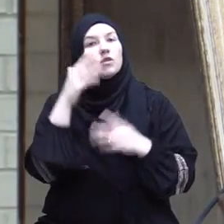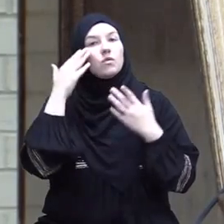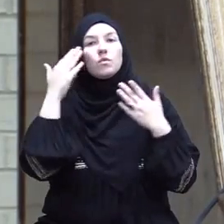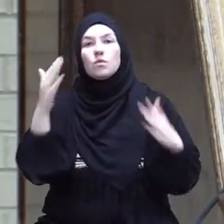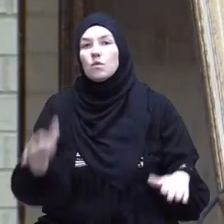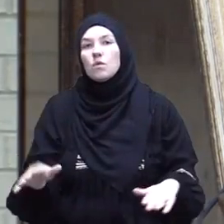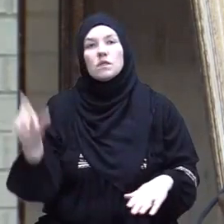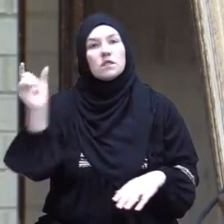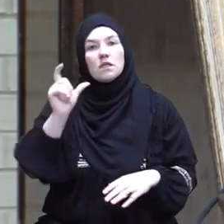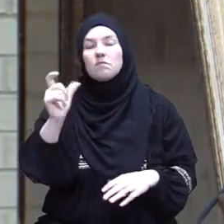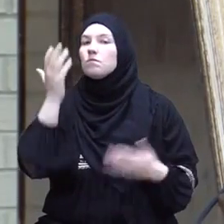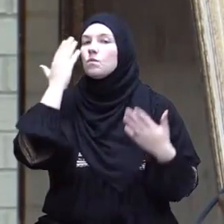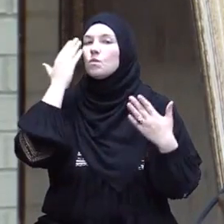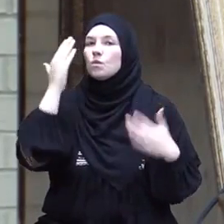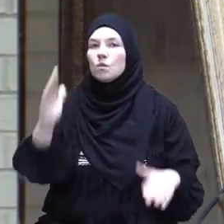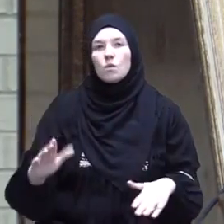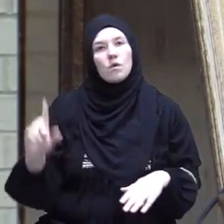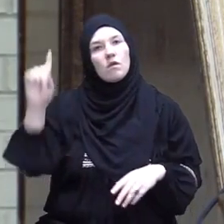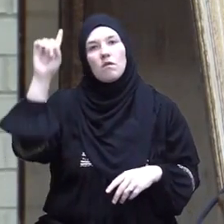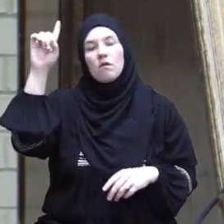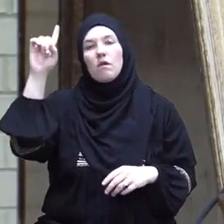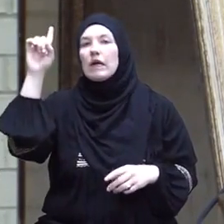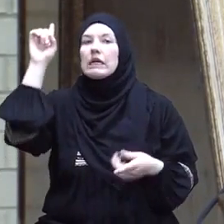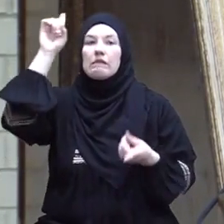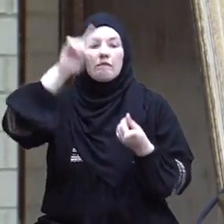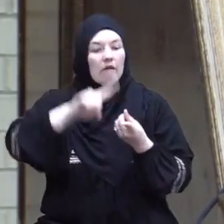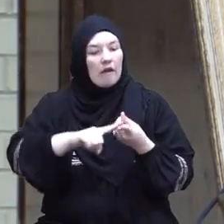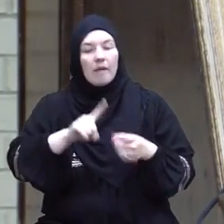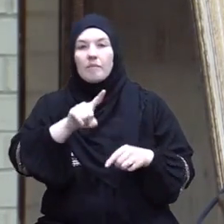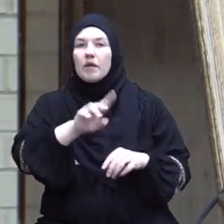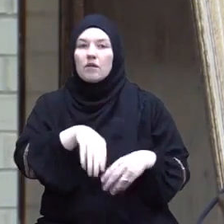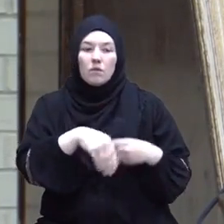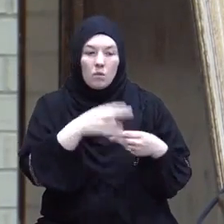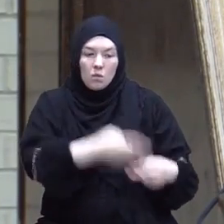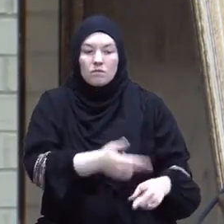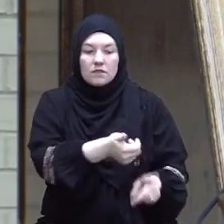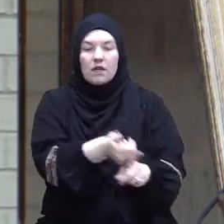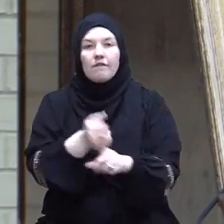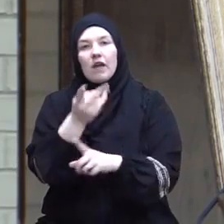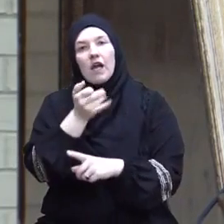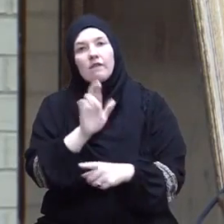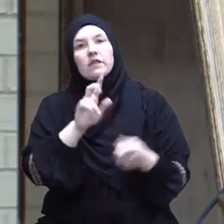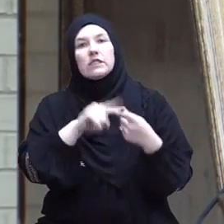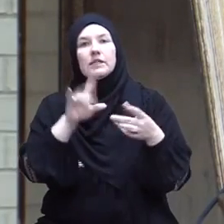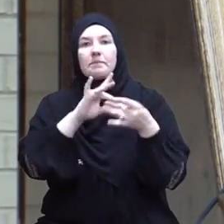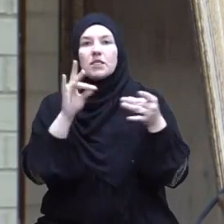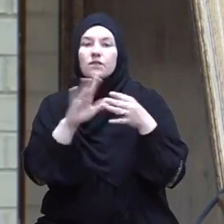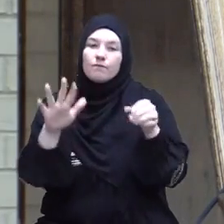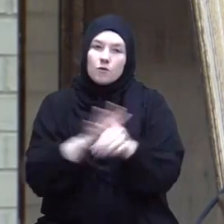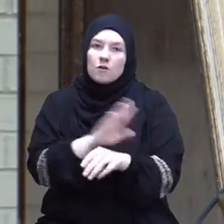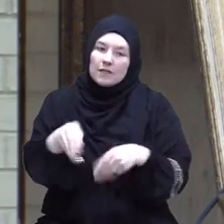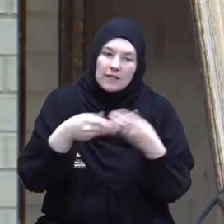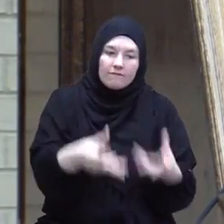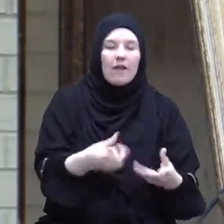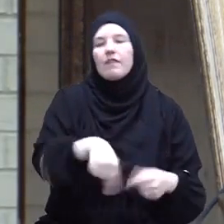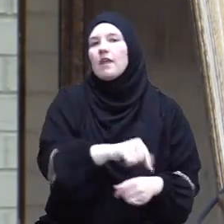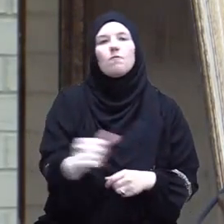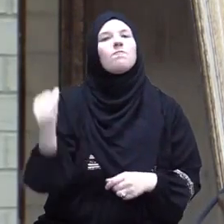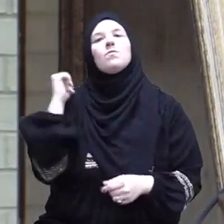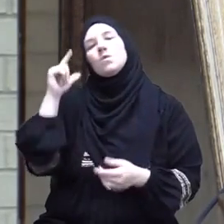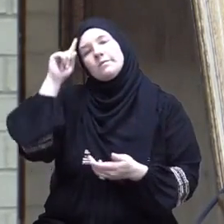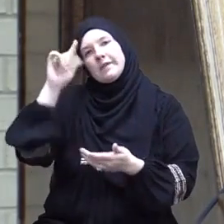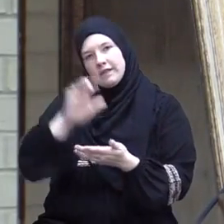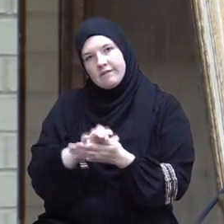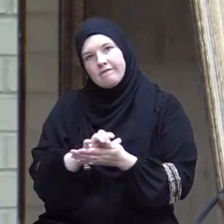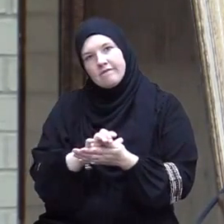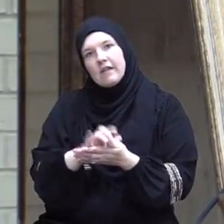to be labeled as kafir until the message is presented to them and they refuse it. This is